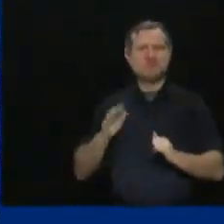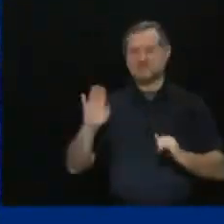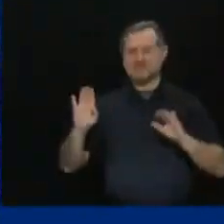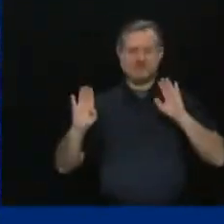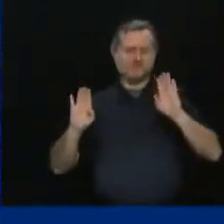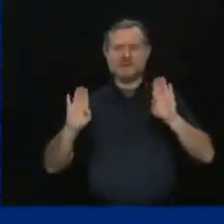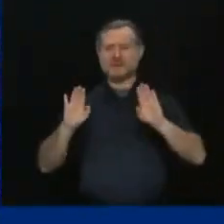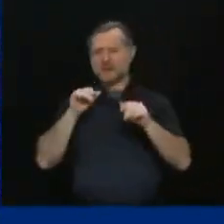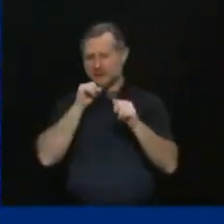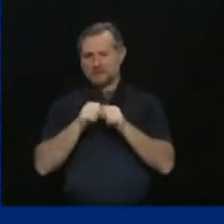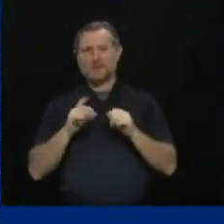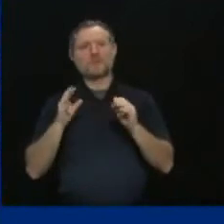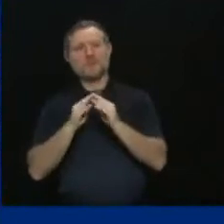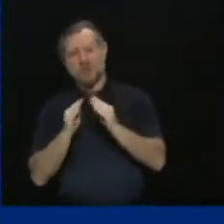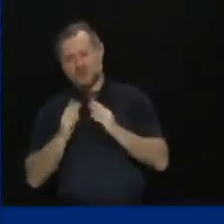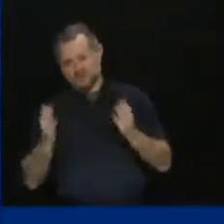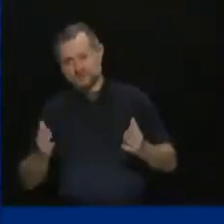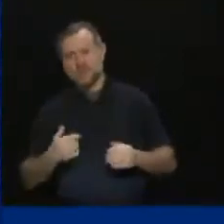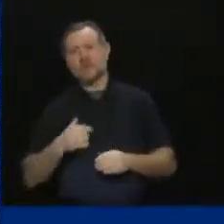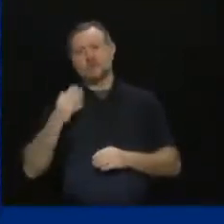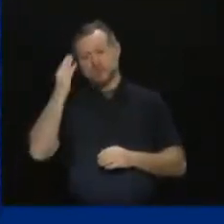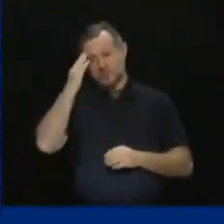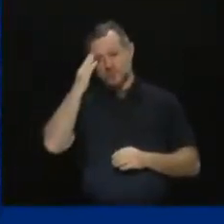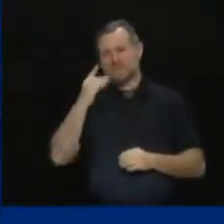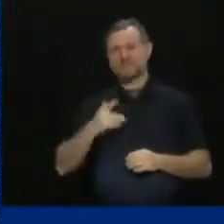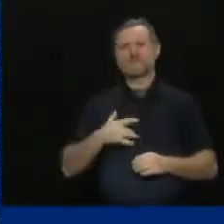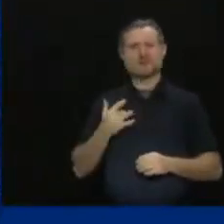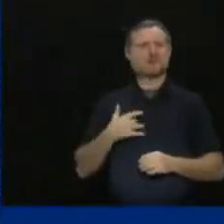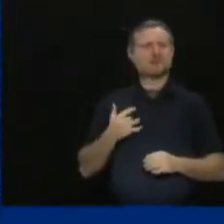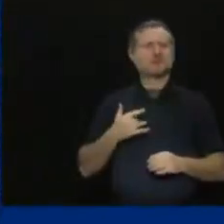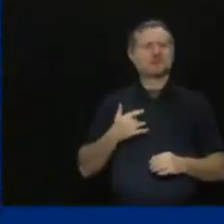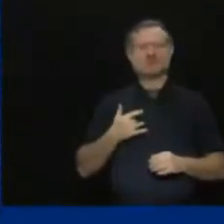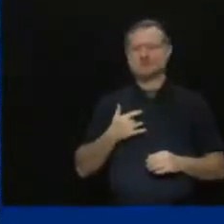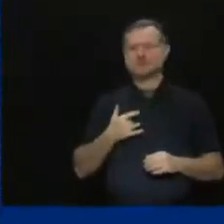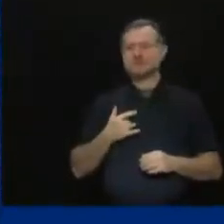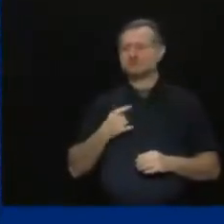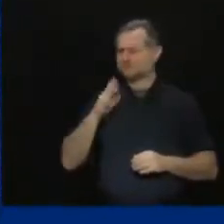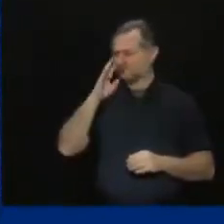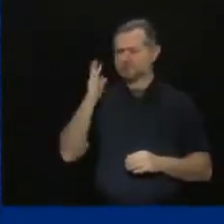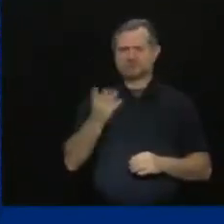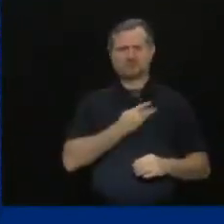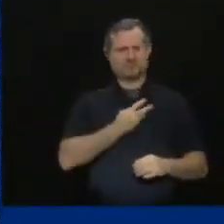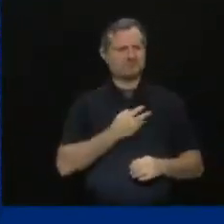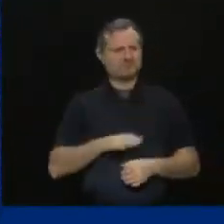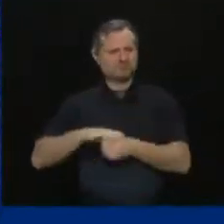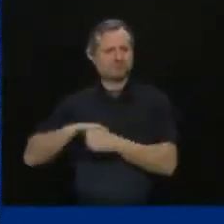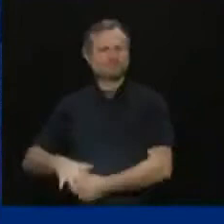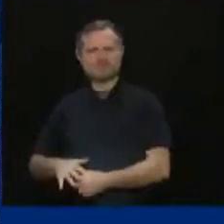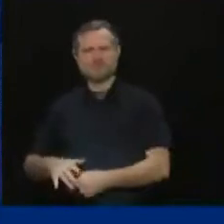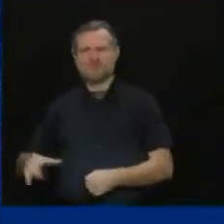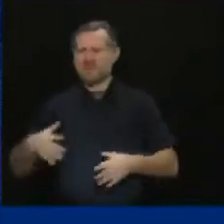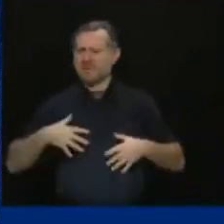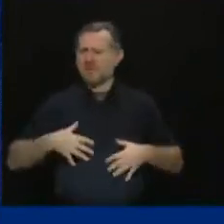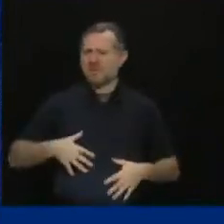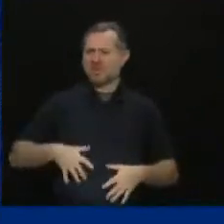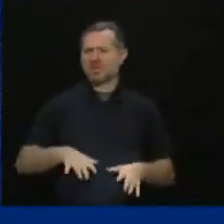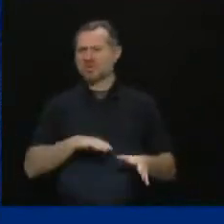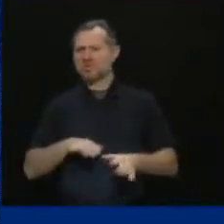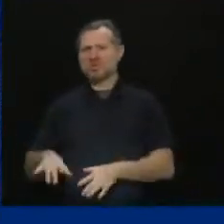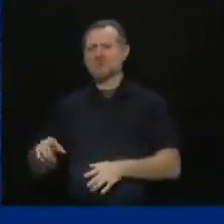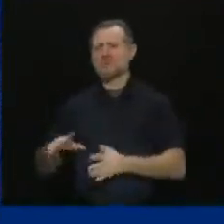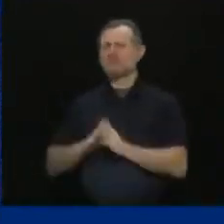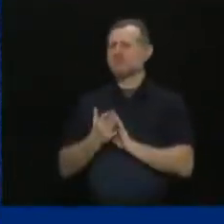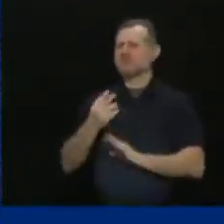It's a feeling of a chip on our shoulder. It is being ignored. It is being depressed. It is being down. It is being victims of